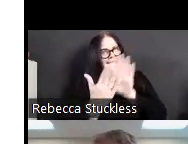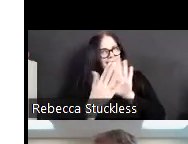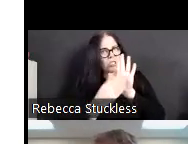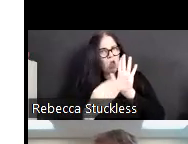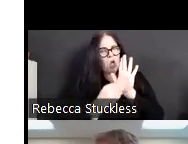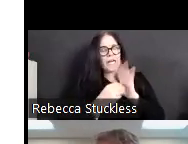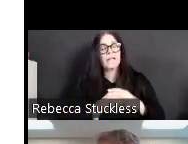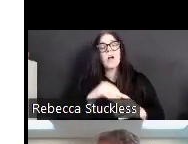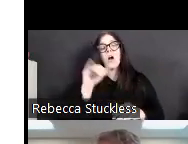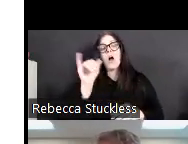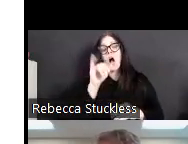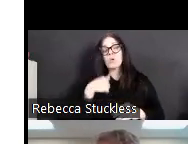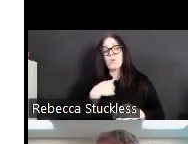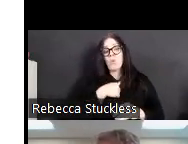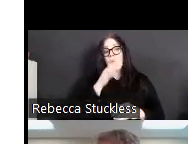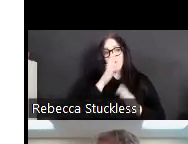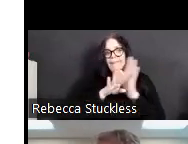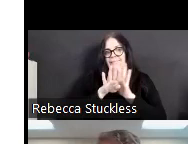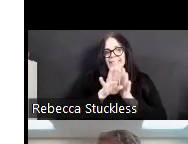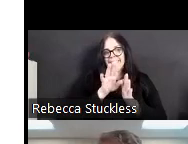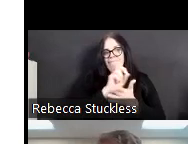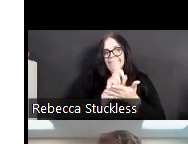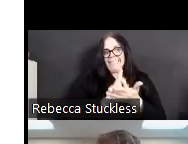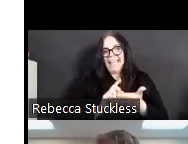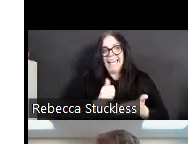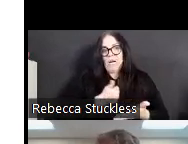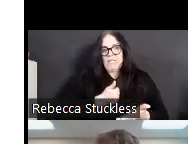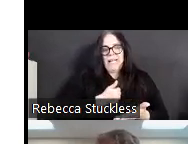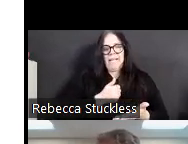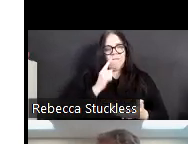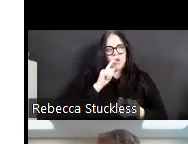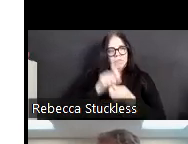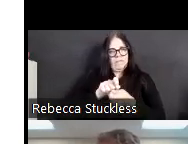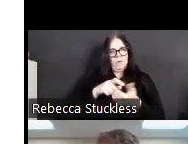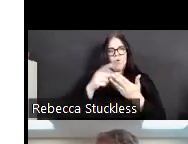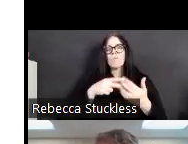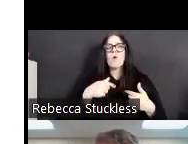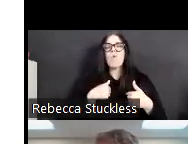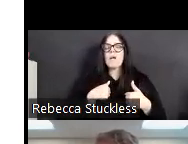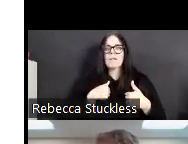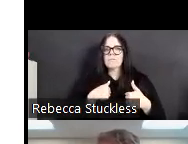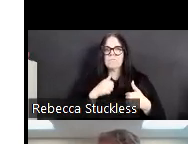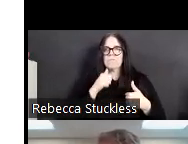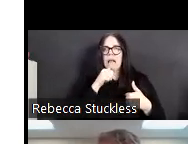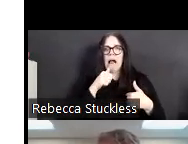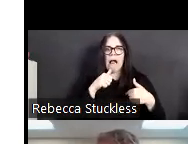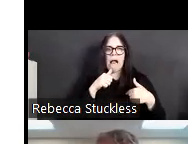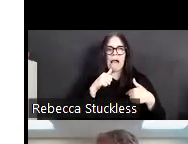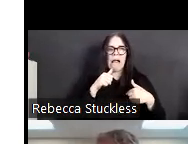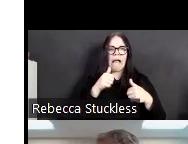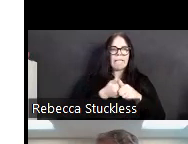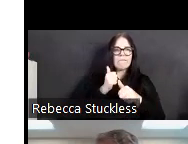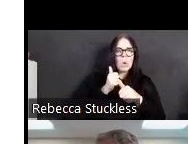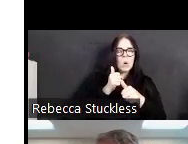for a particular program. So we won't be shy of developing an assessment tool that will help give us a